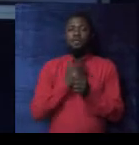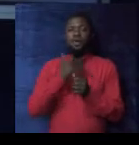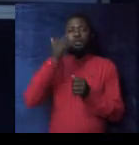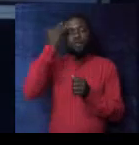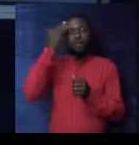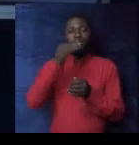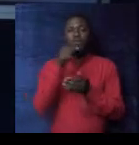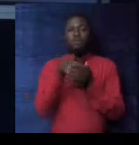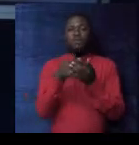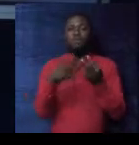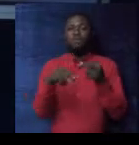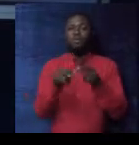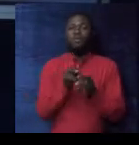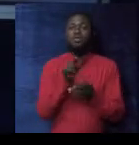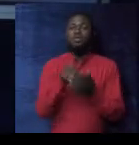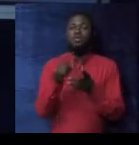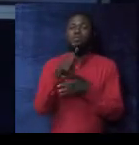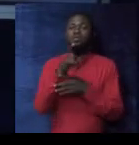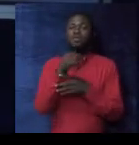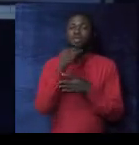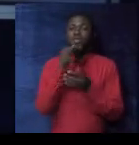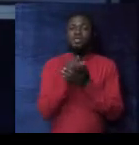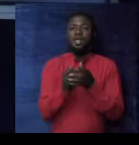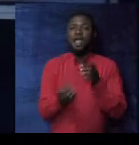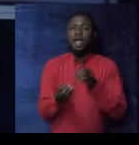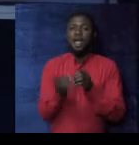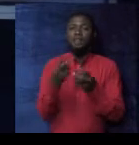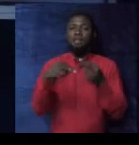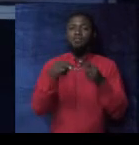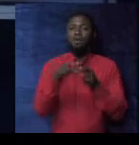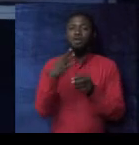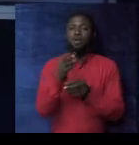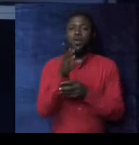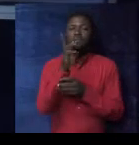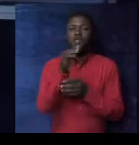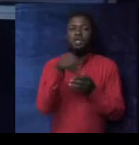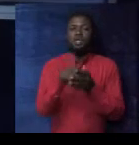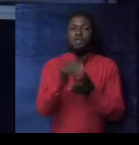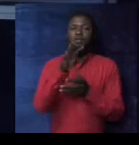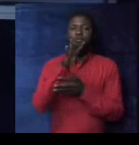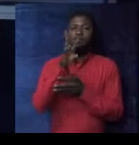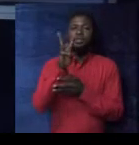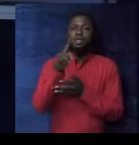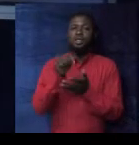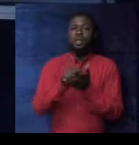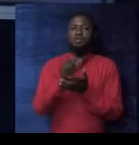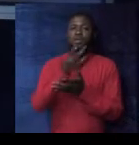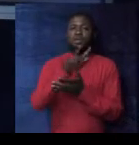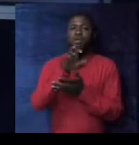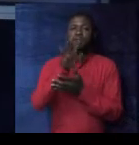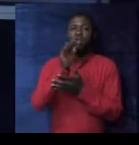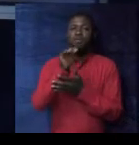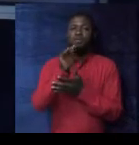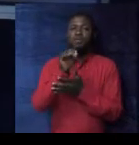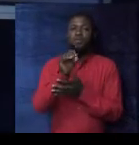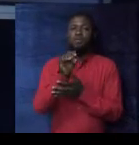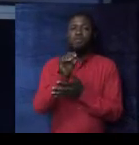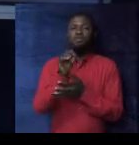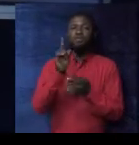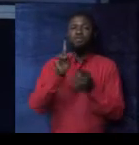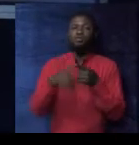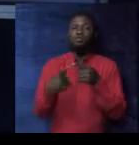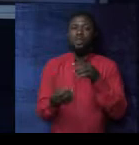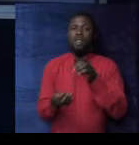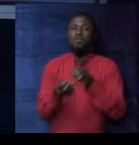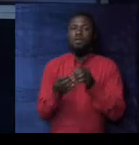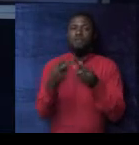these values. This question says, add the value of 6 in 46,315